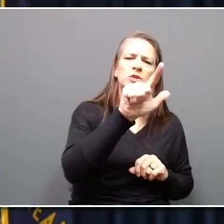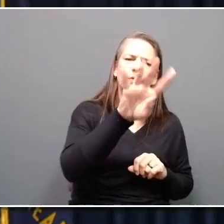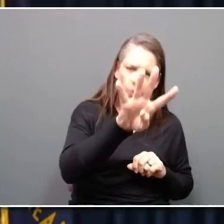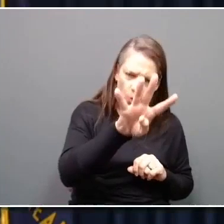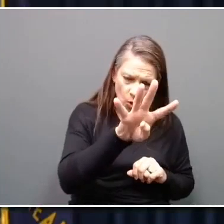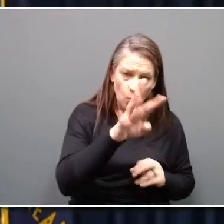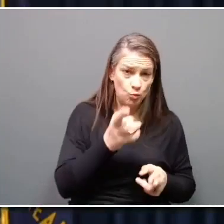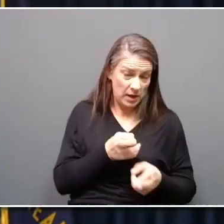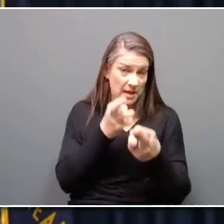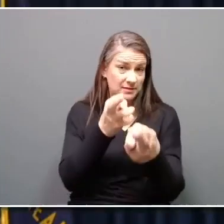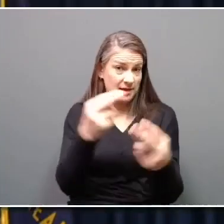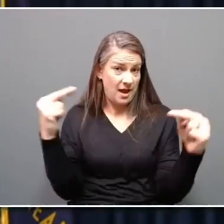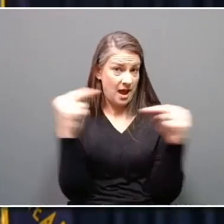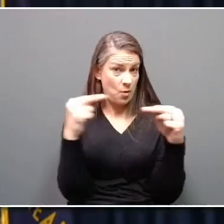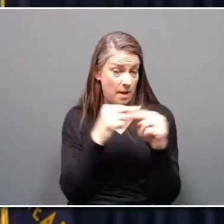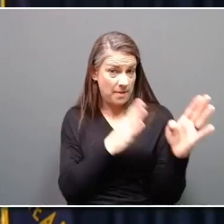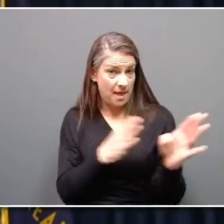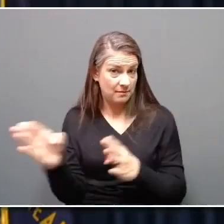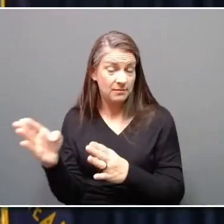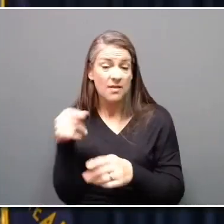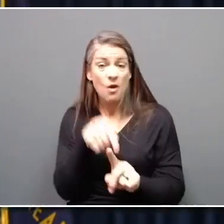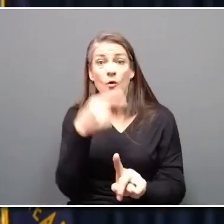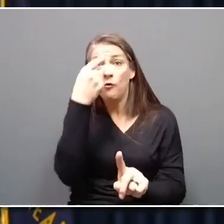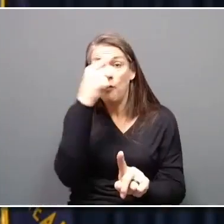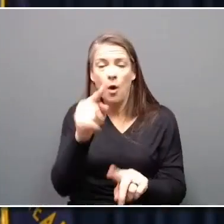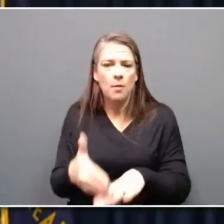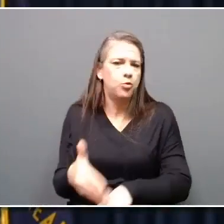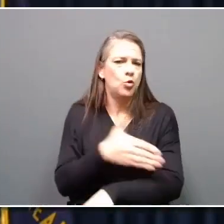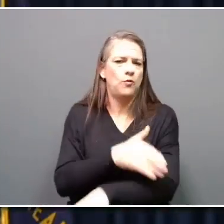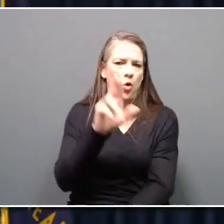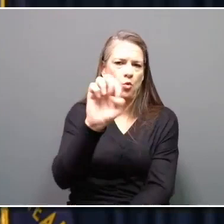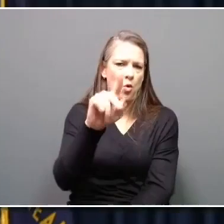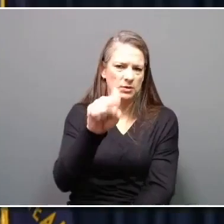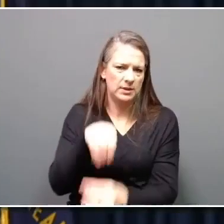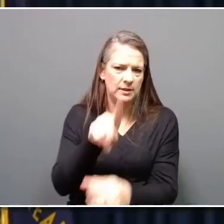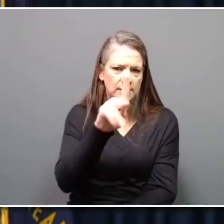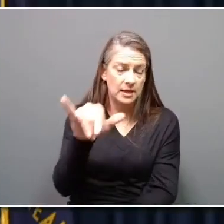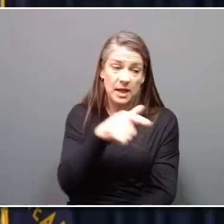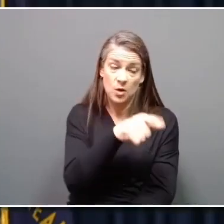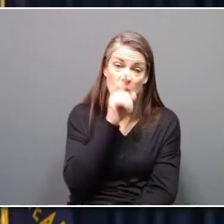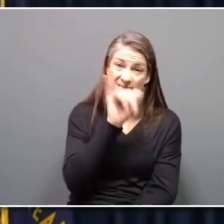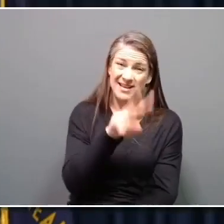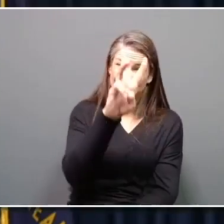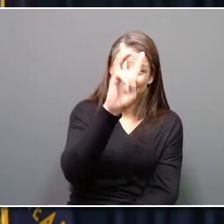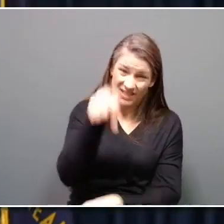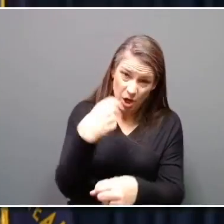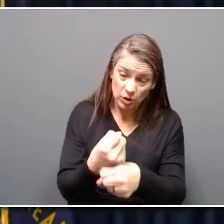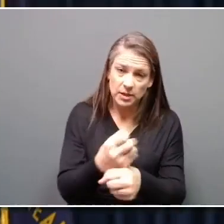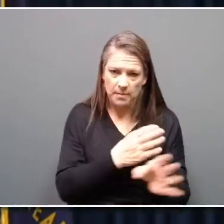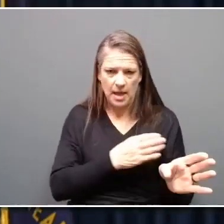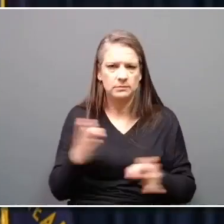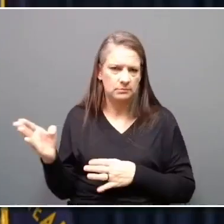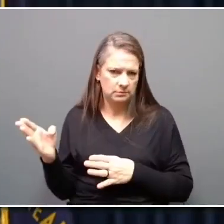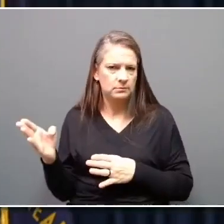to improve transportation in Kentucky. This is a 6-year plan centered on 3 key areas. Number 1, maintaining